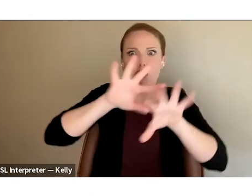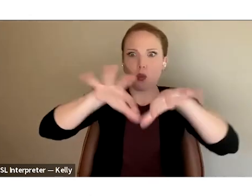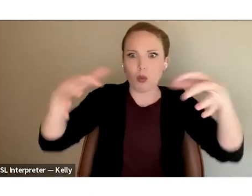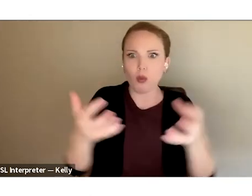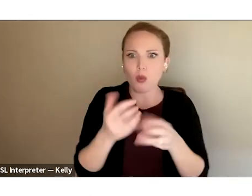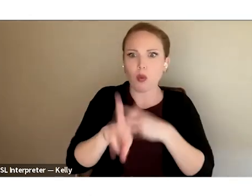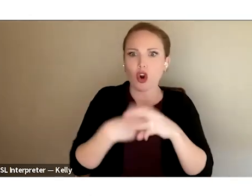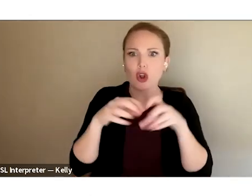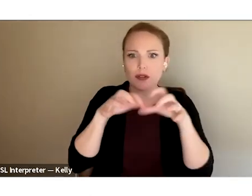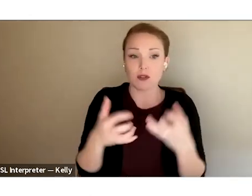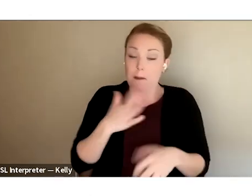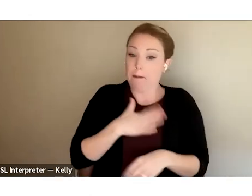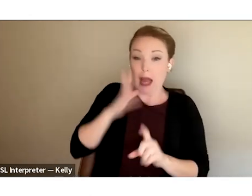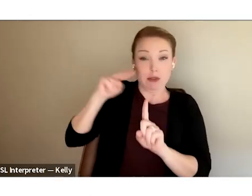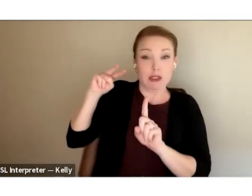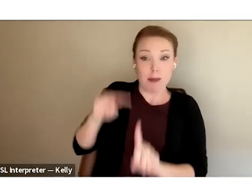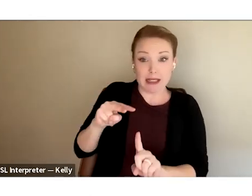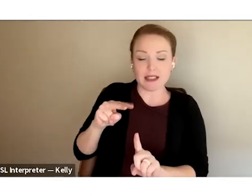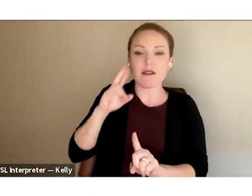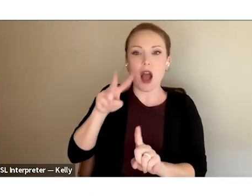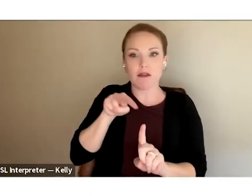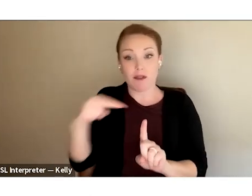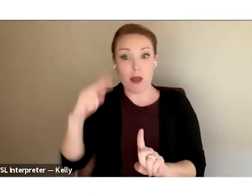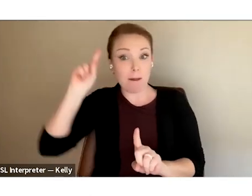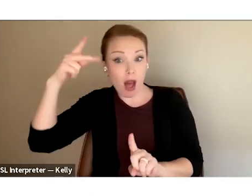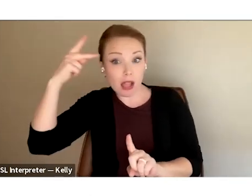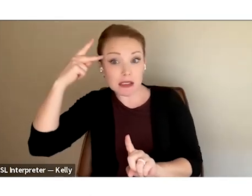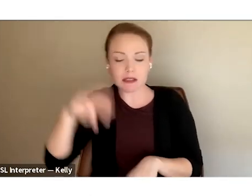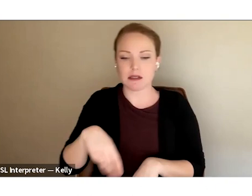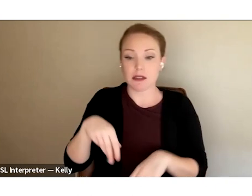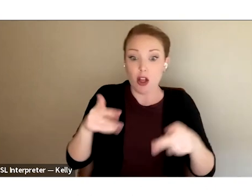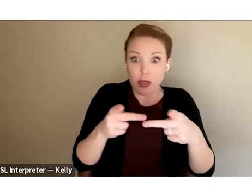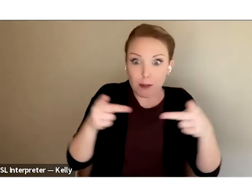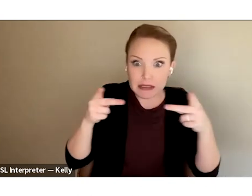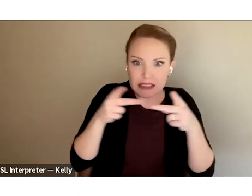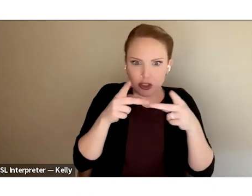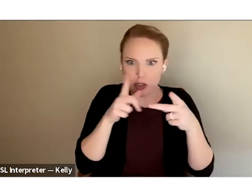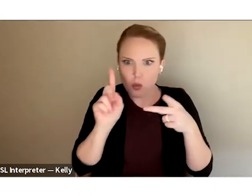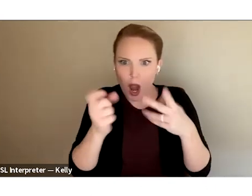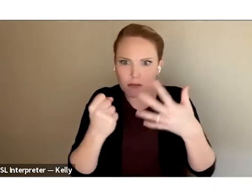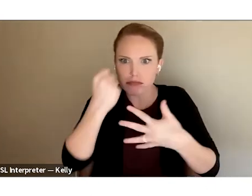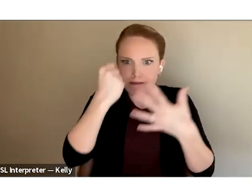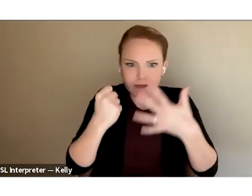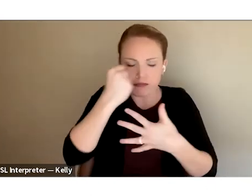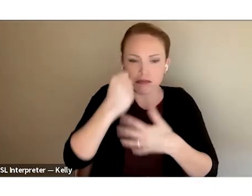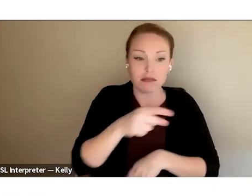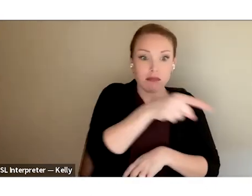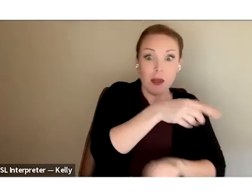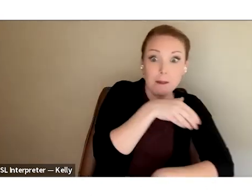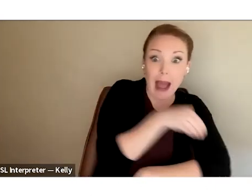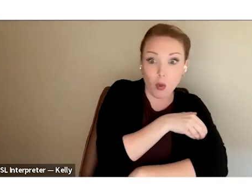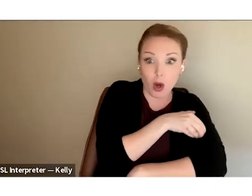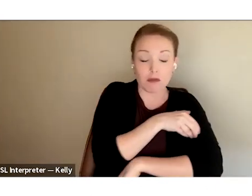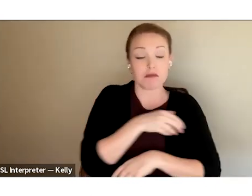from the vantage point of the politics, the position, and the power of either the media entity